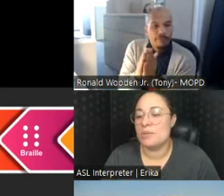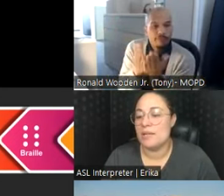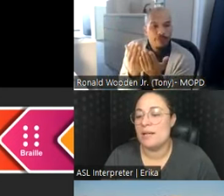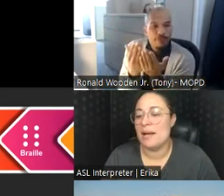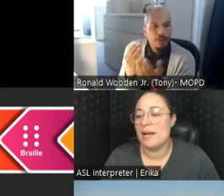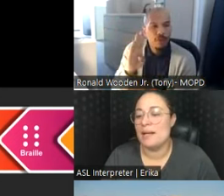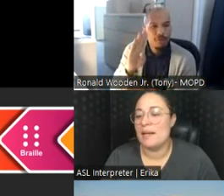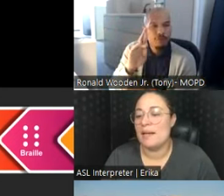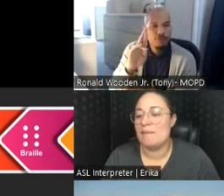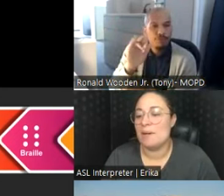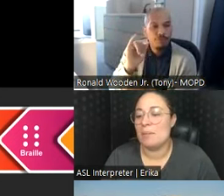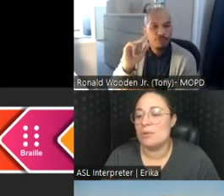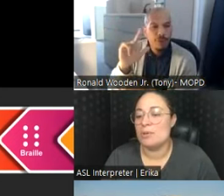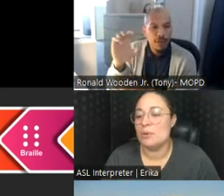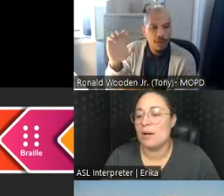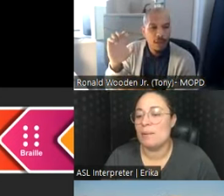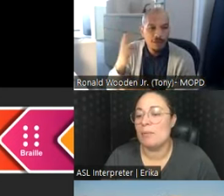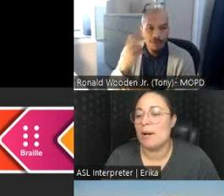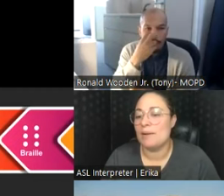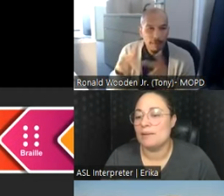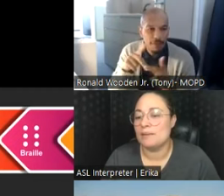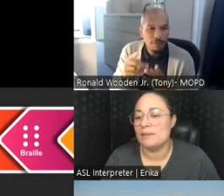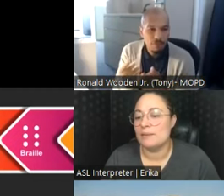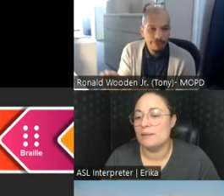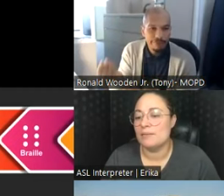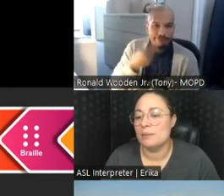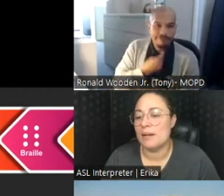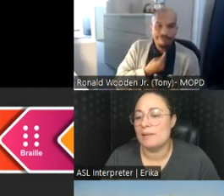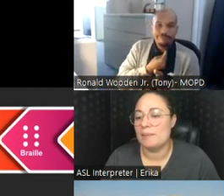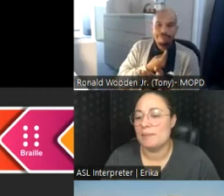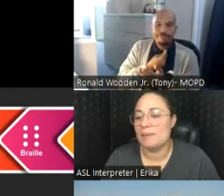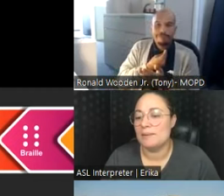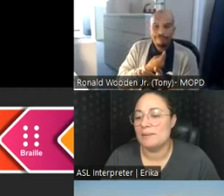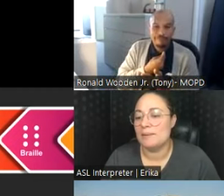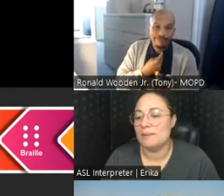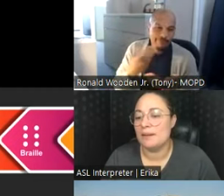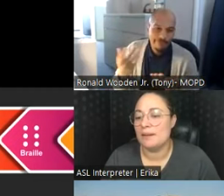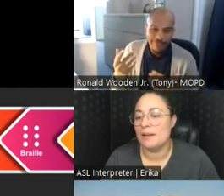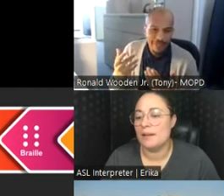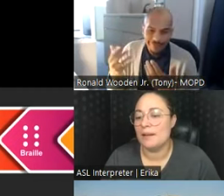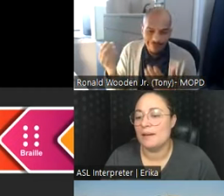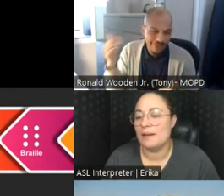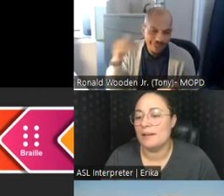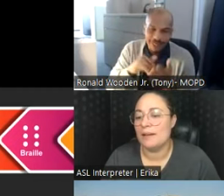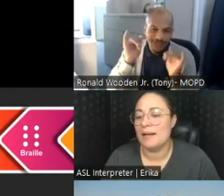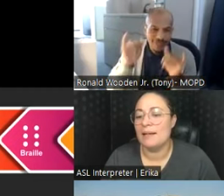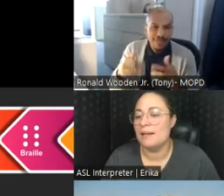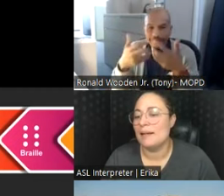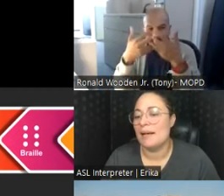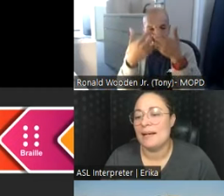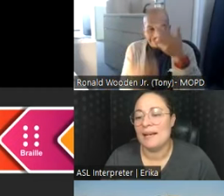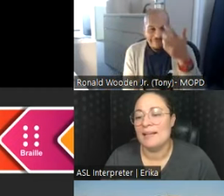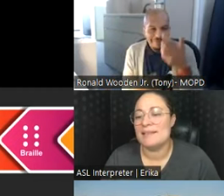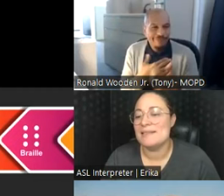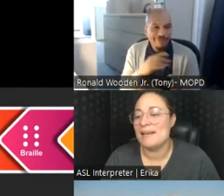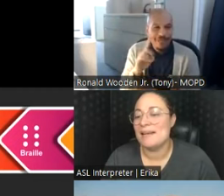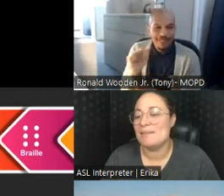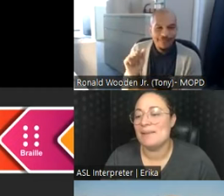routine. And they gave me a brochure in Braille for blind people. Yeah,